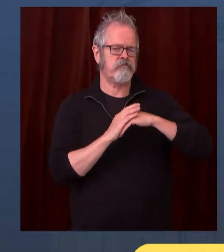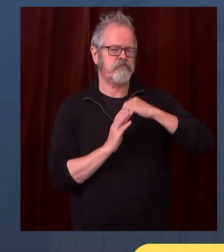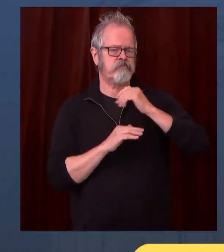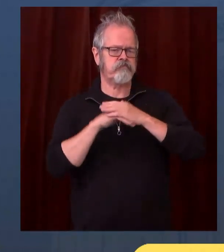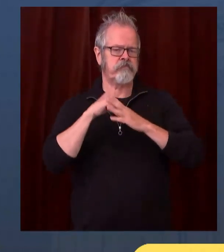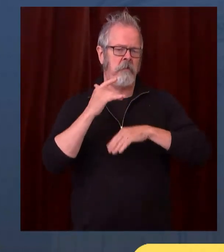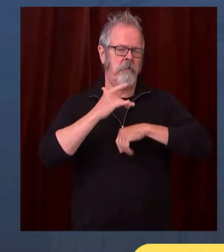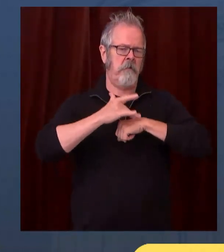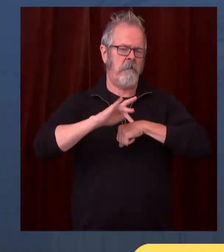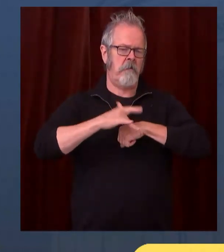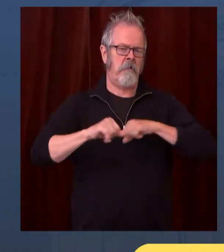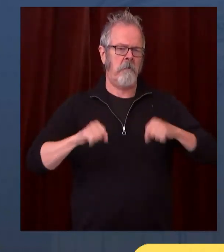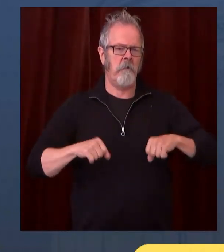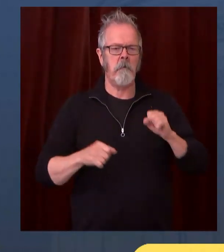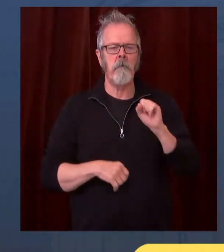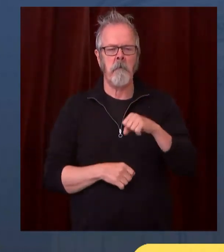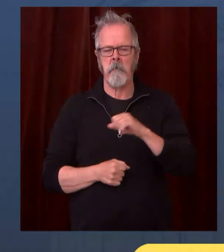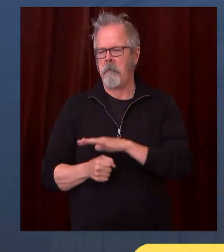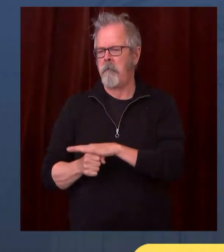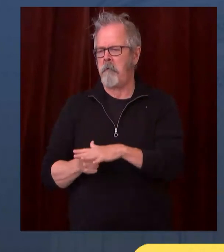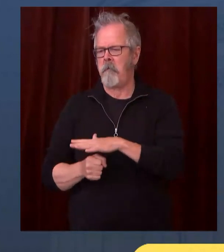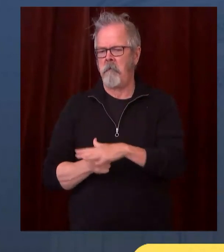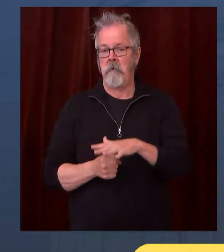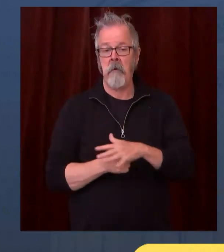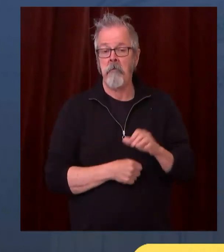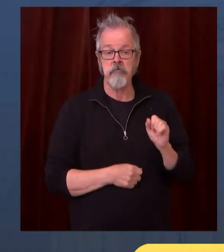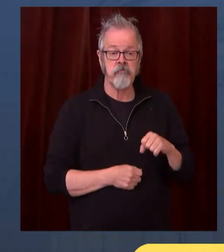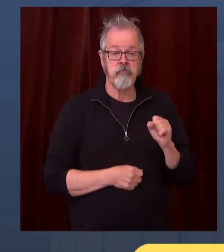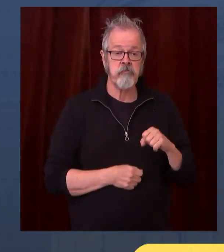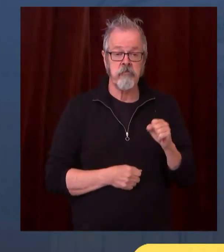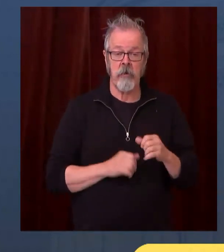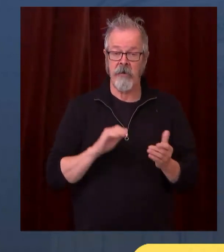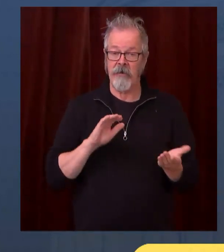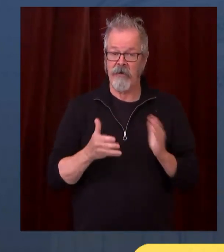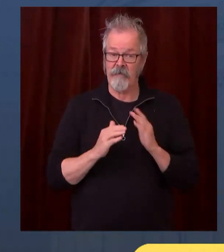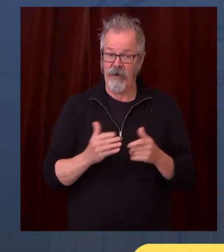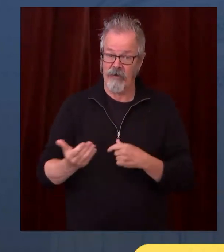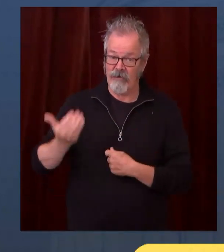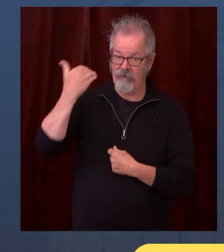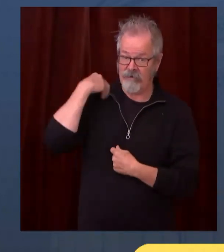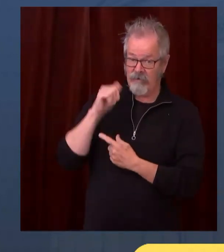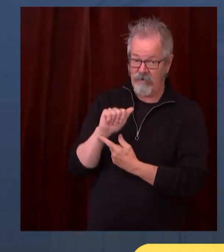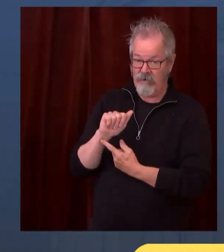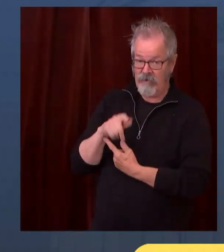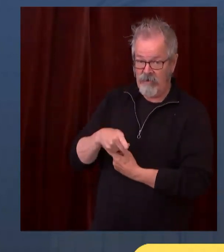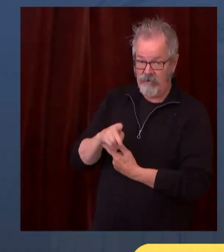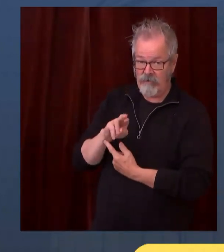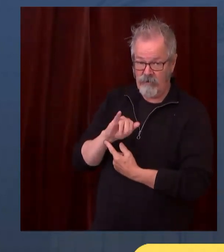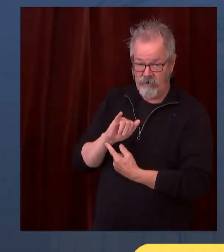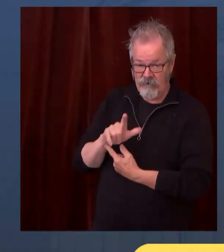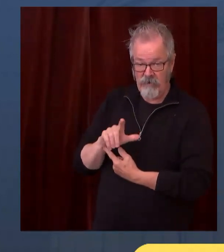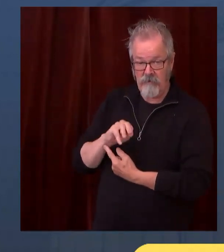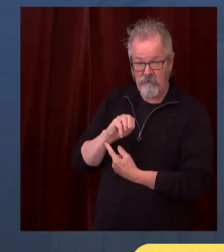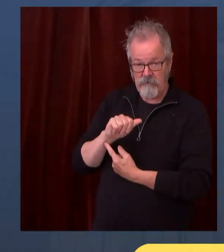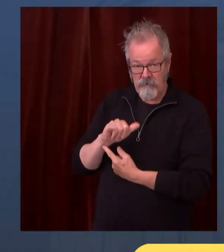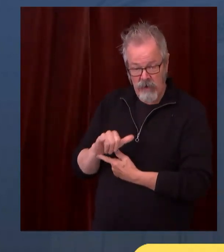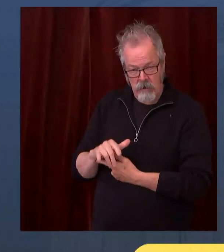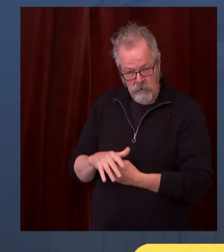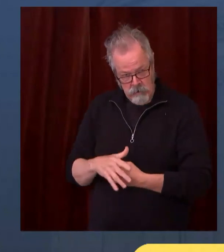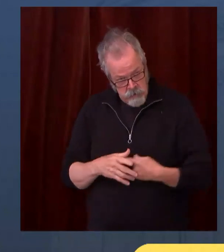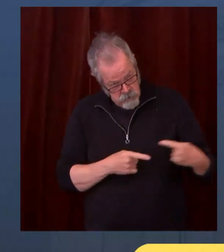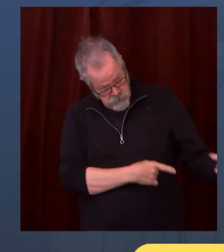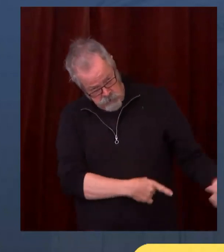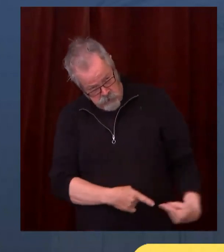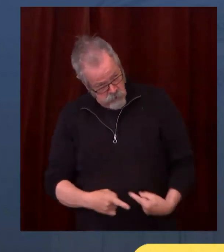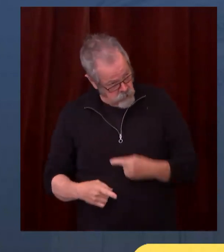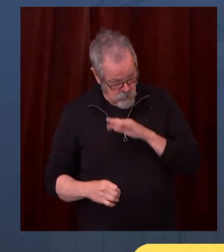available today. I think that facilities also have had a preview of the plan and understand that the 14-day supply is going to